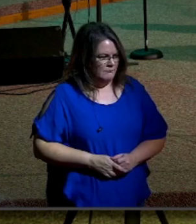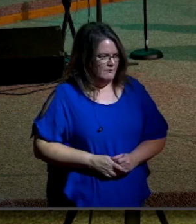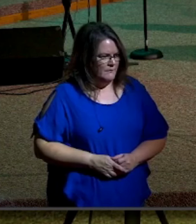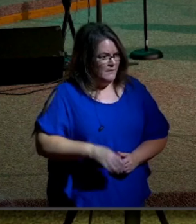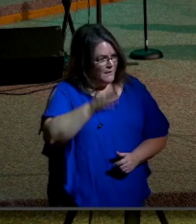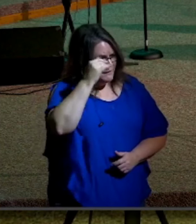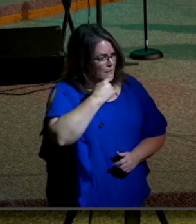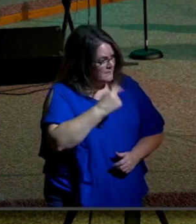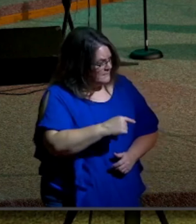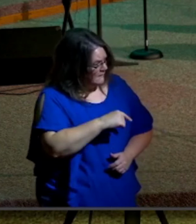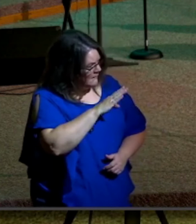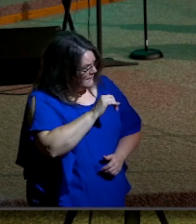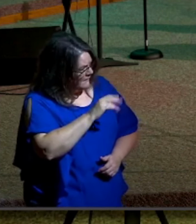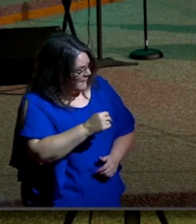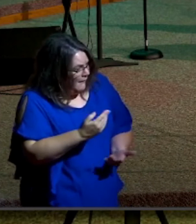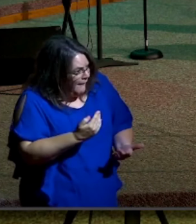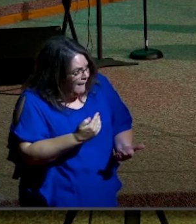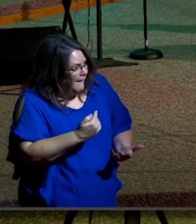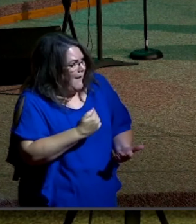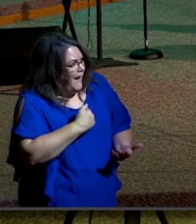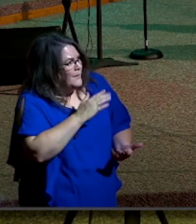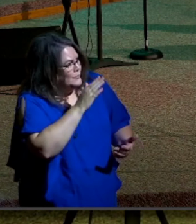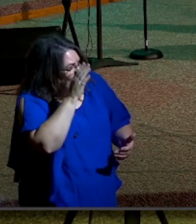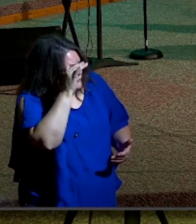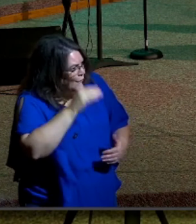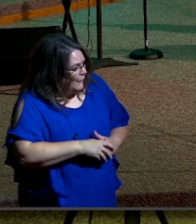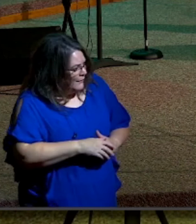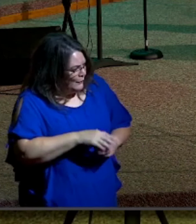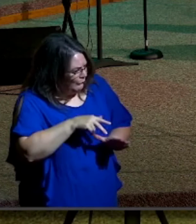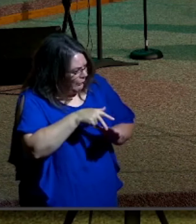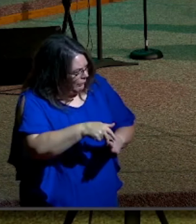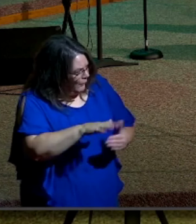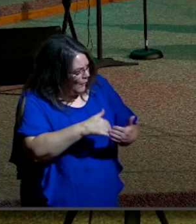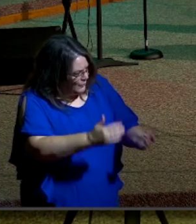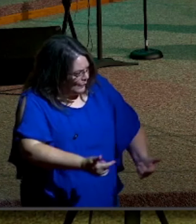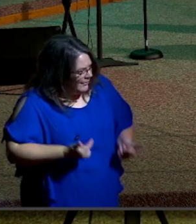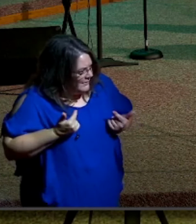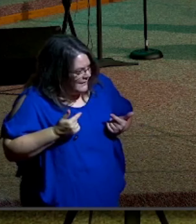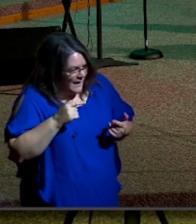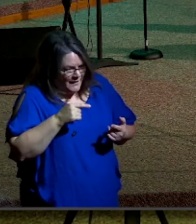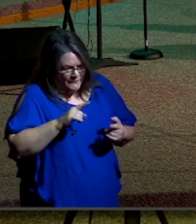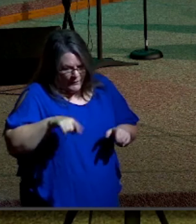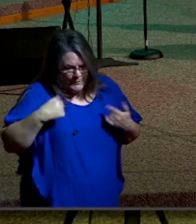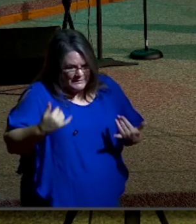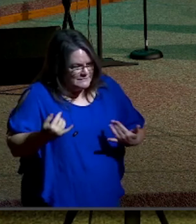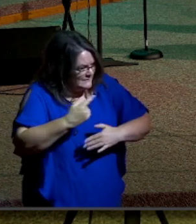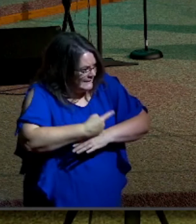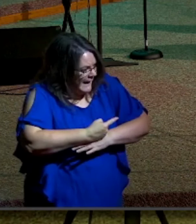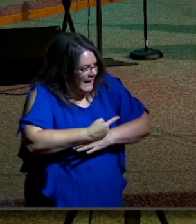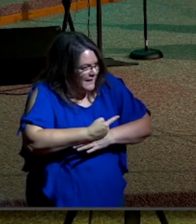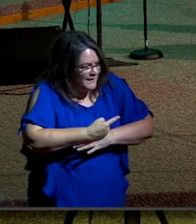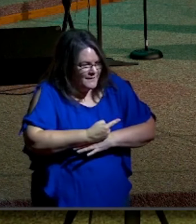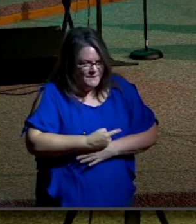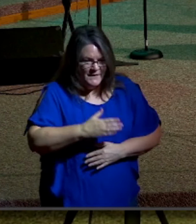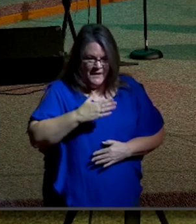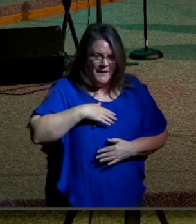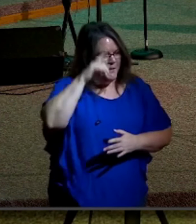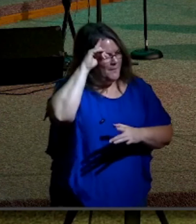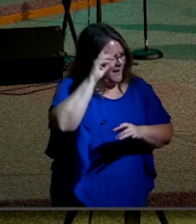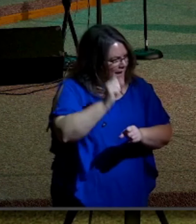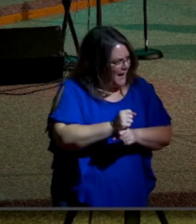Balaam, "Am I not your donkey on which you have ridden all your life long to this day? Is it my habit to treat you this